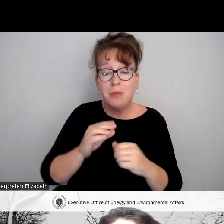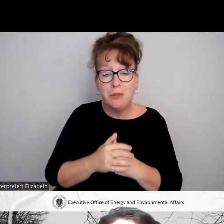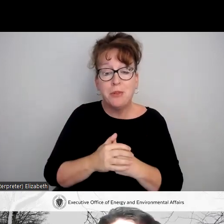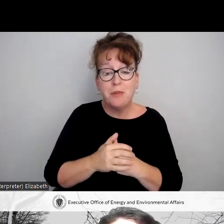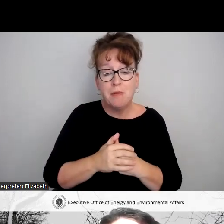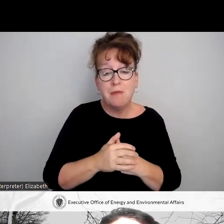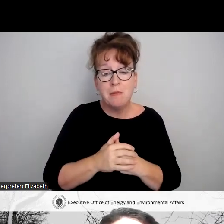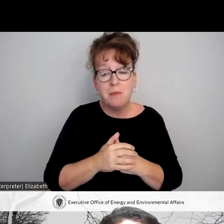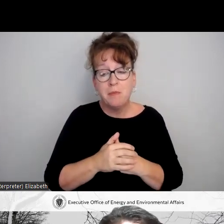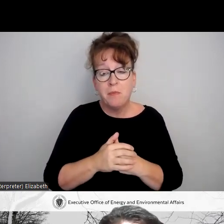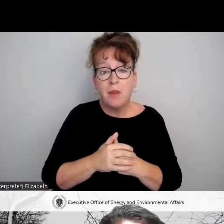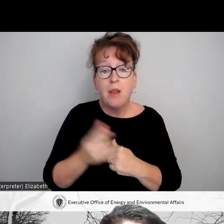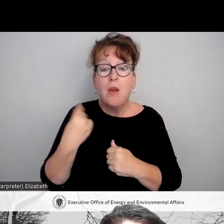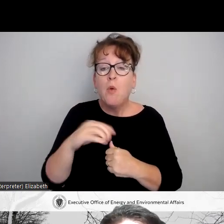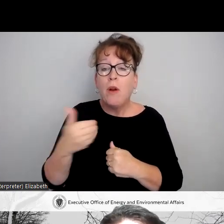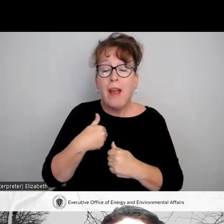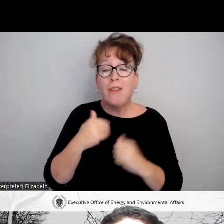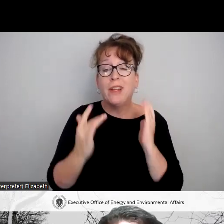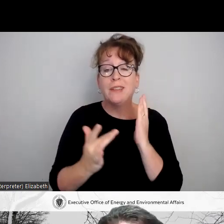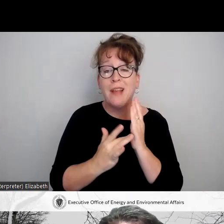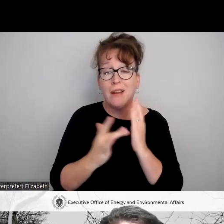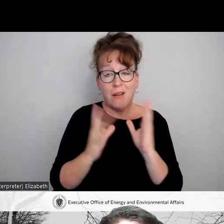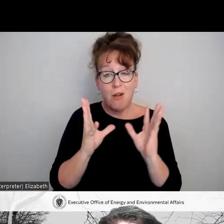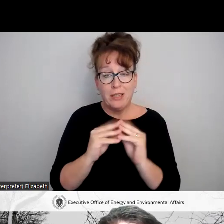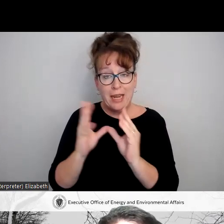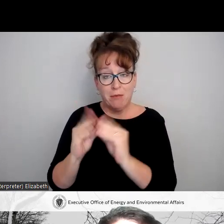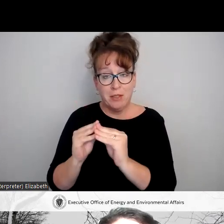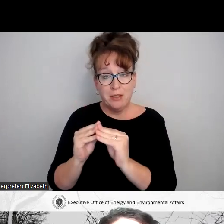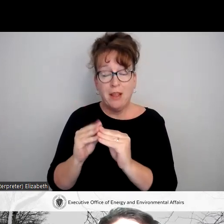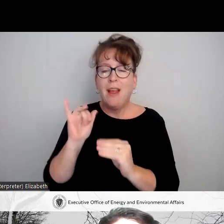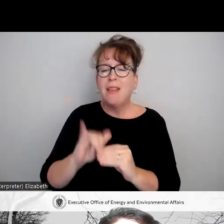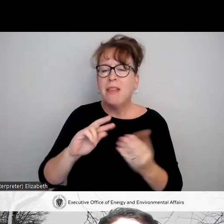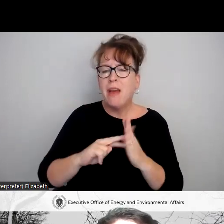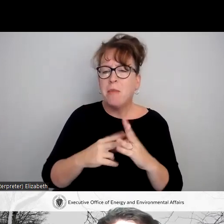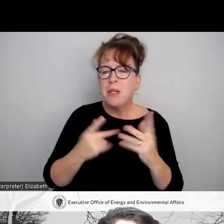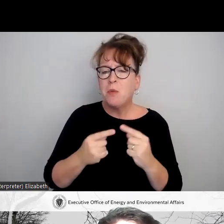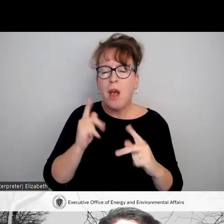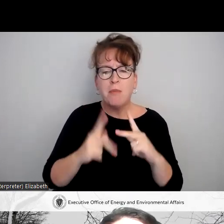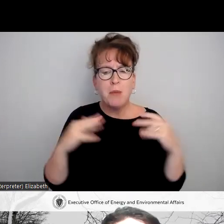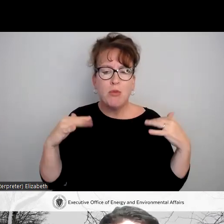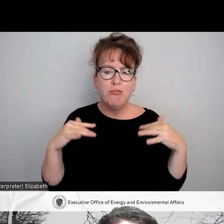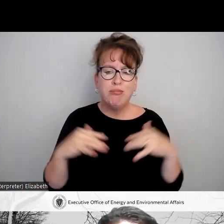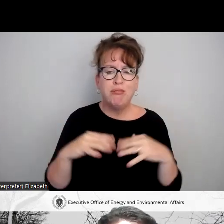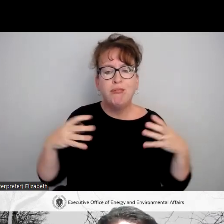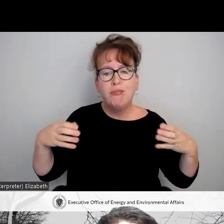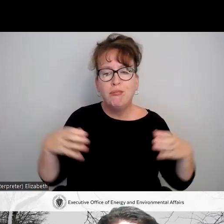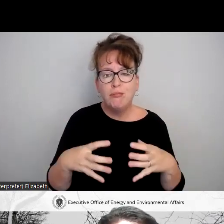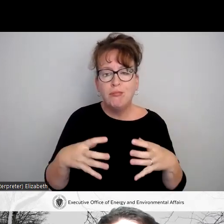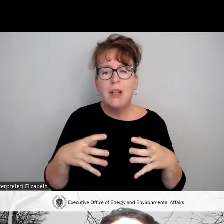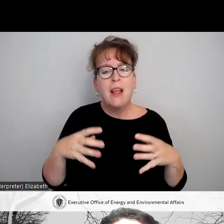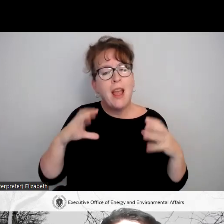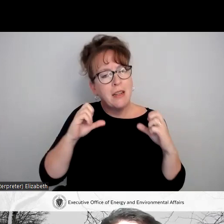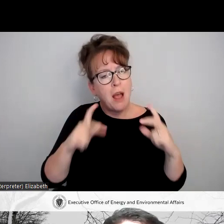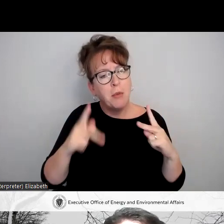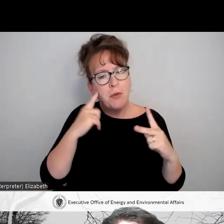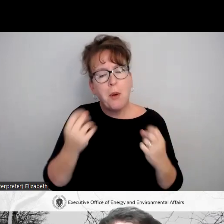we are holding technical conferences. These are gatherings of people, and it's an opportunity for lots of diverse voices